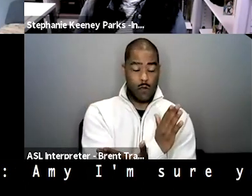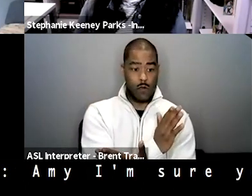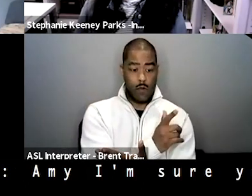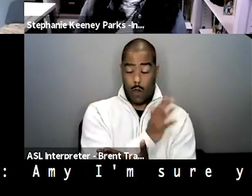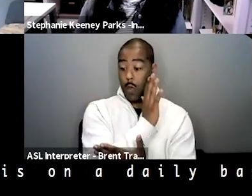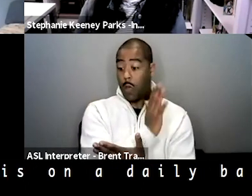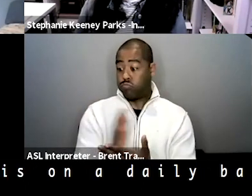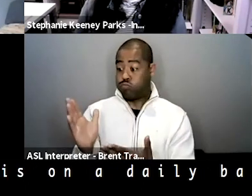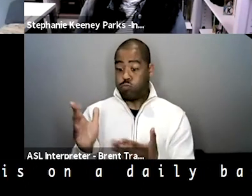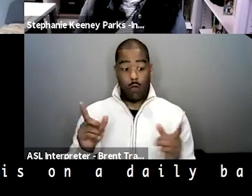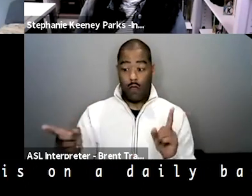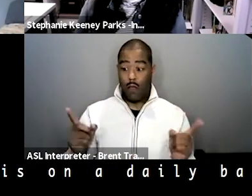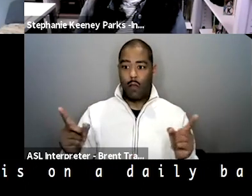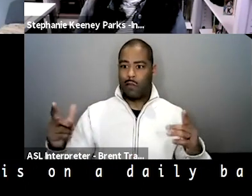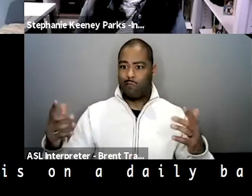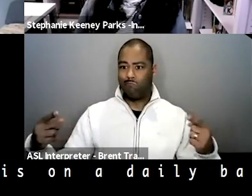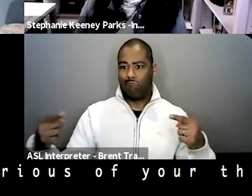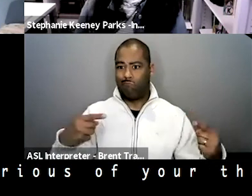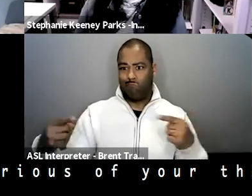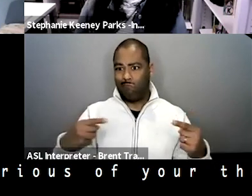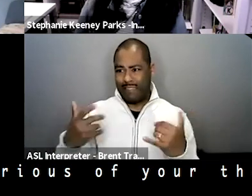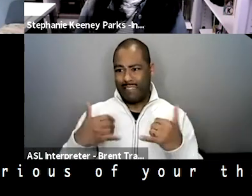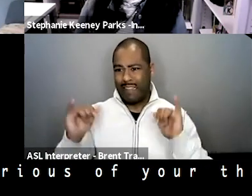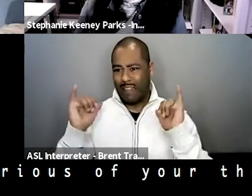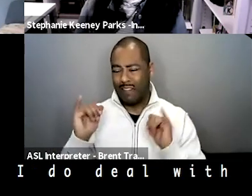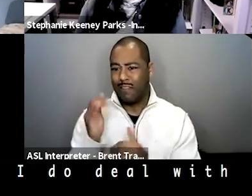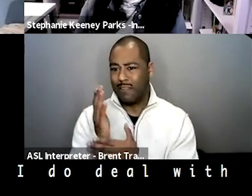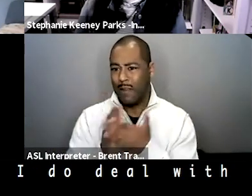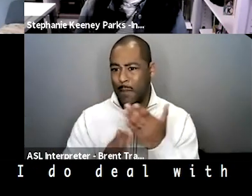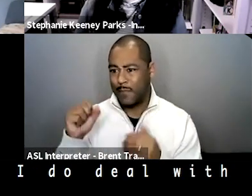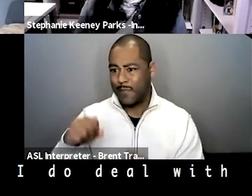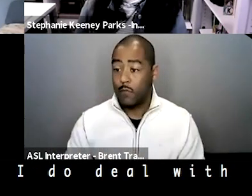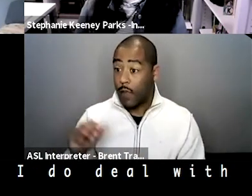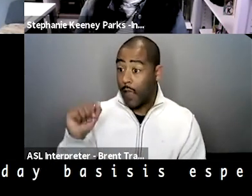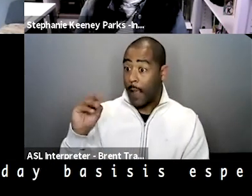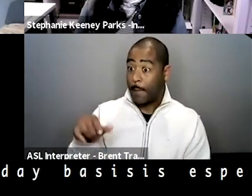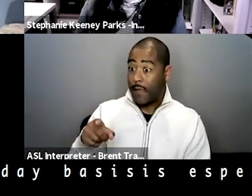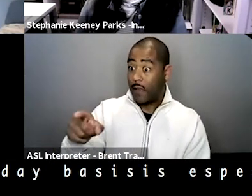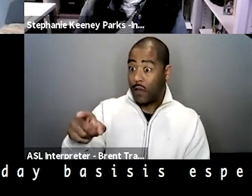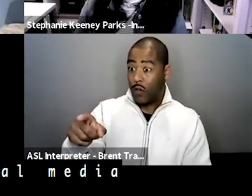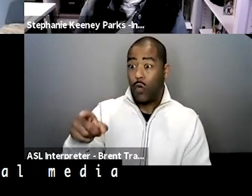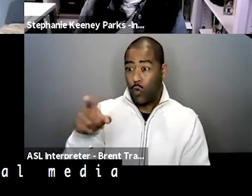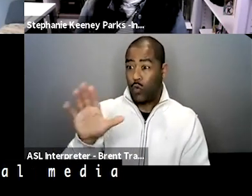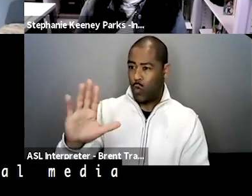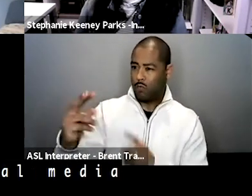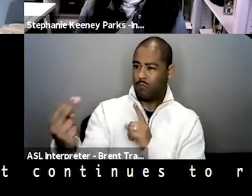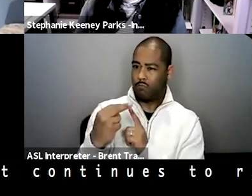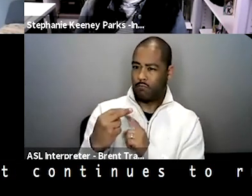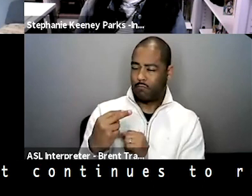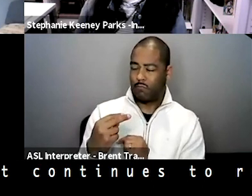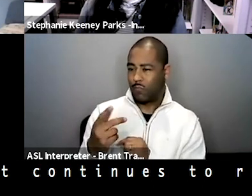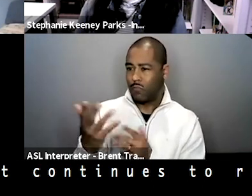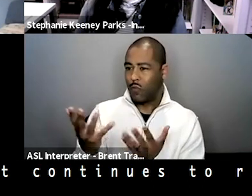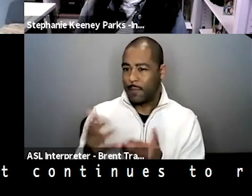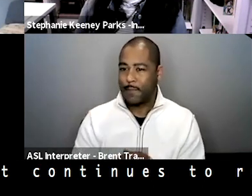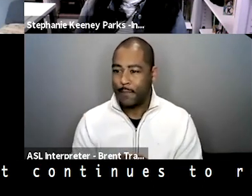Amy, I'm sure you deal with this on a day-to-day basis. So I'm curious of your thoughts. I do deal with this on a day-to-day basis, especially on social